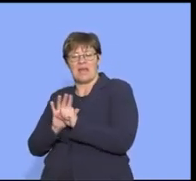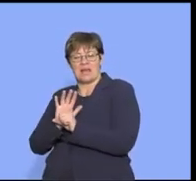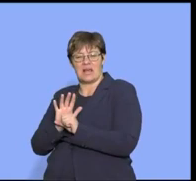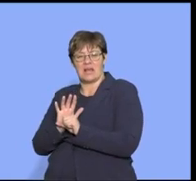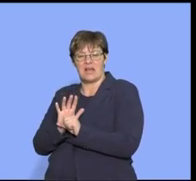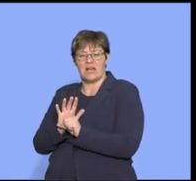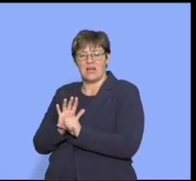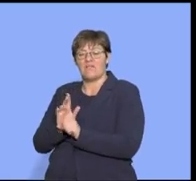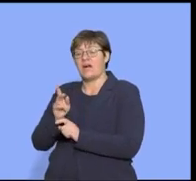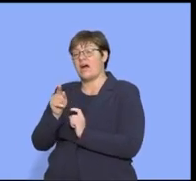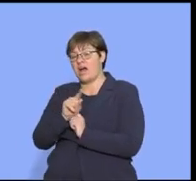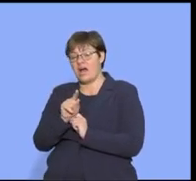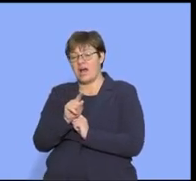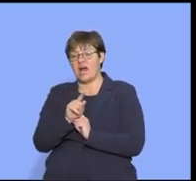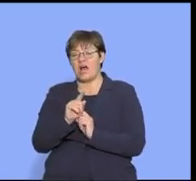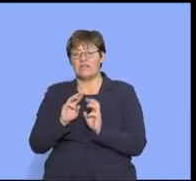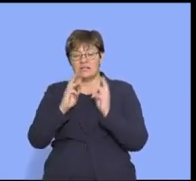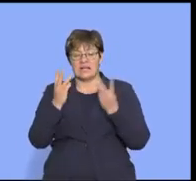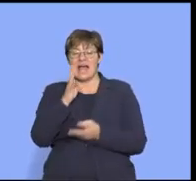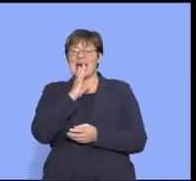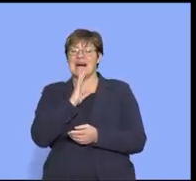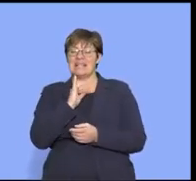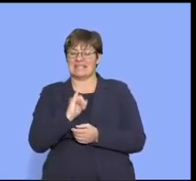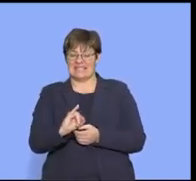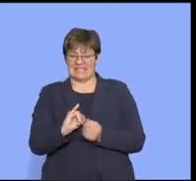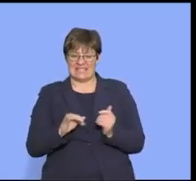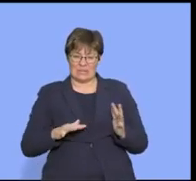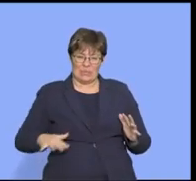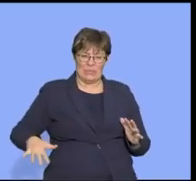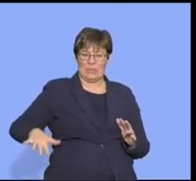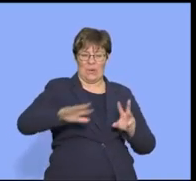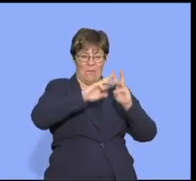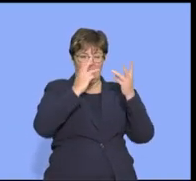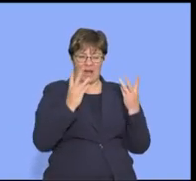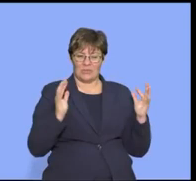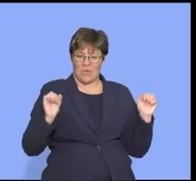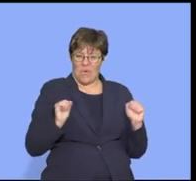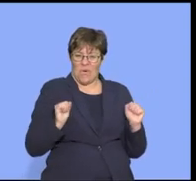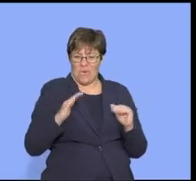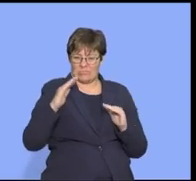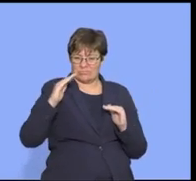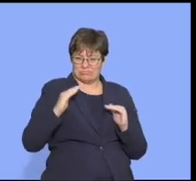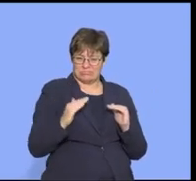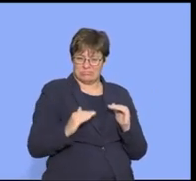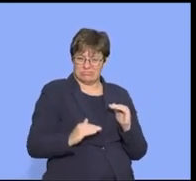was a period of global cooling. Throughout the Cenozoic periods, there were